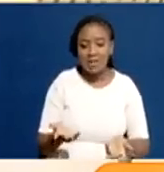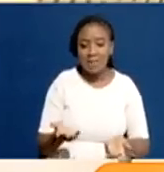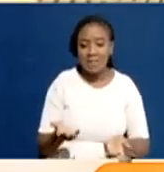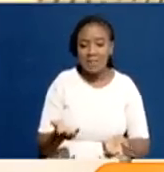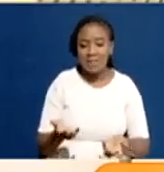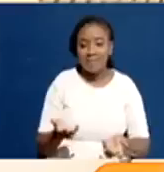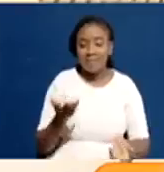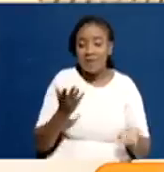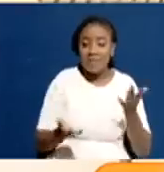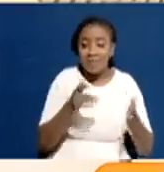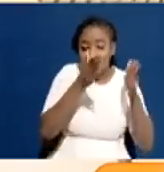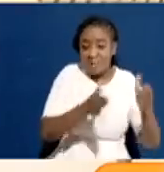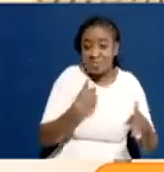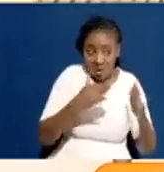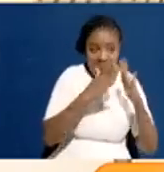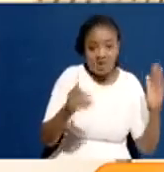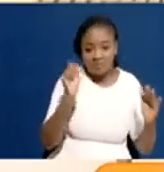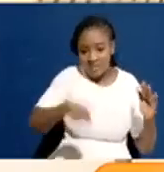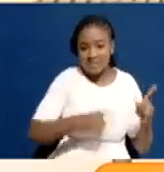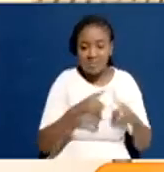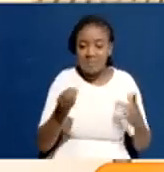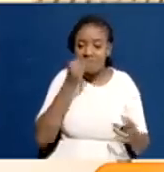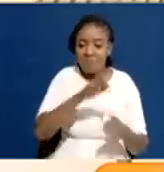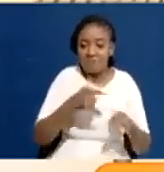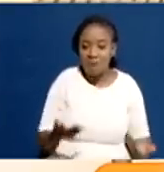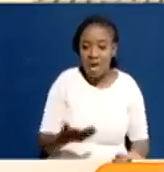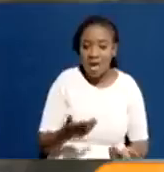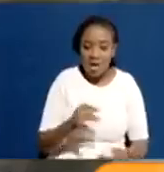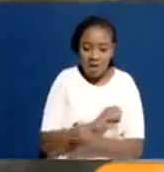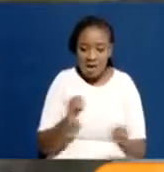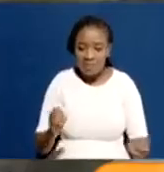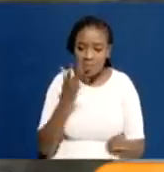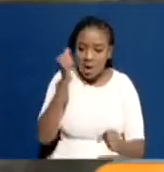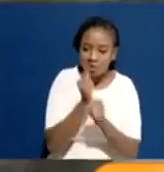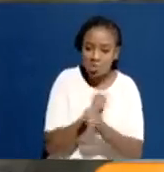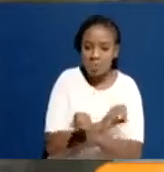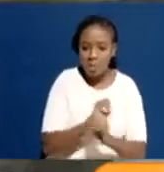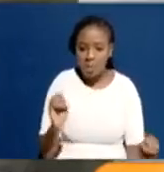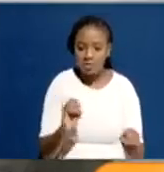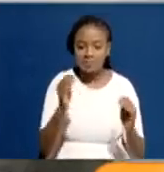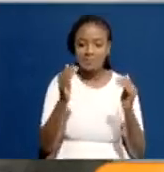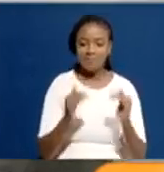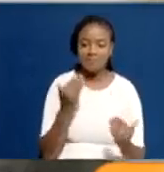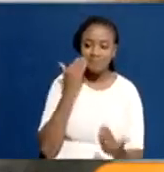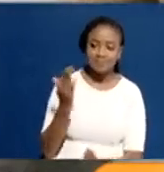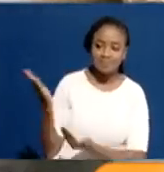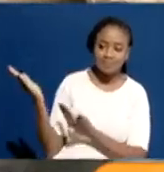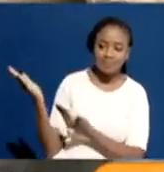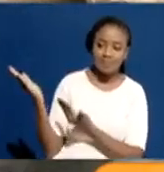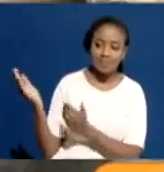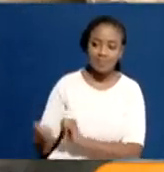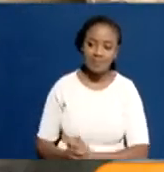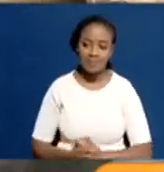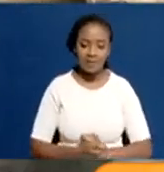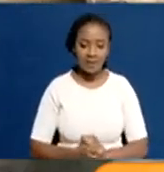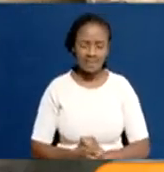Someone may have a home but not be able to feed themselves or even maintain that home. So far, 66 entities have